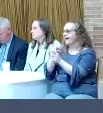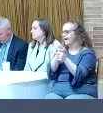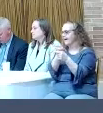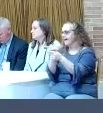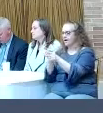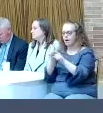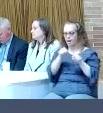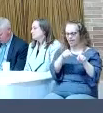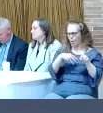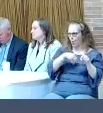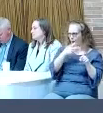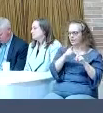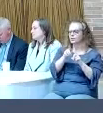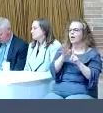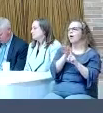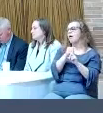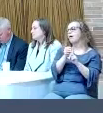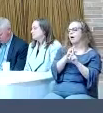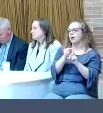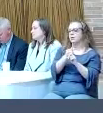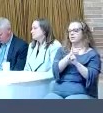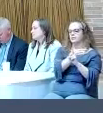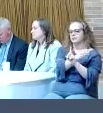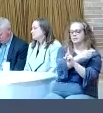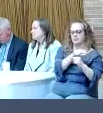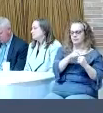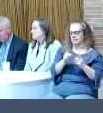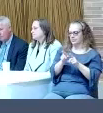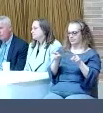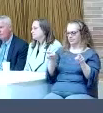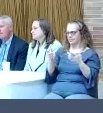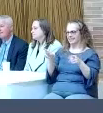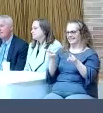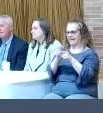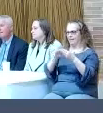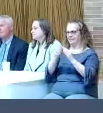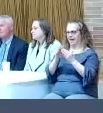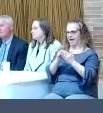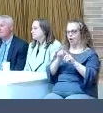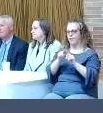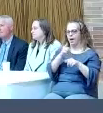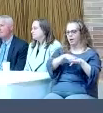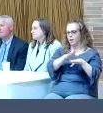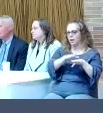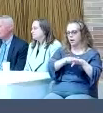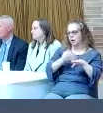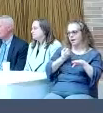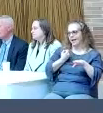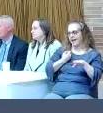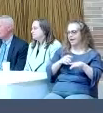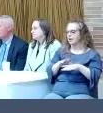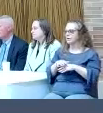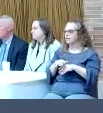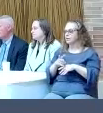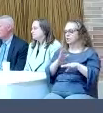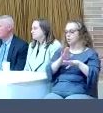that and not only the listing she sent me but also in telling me that about the the gang violence vicory